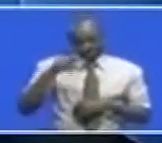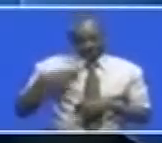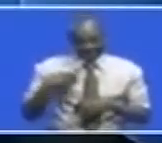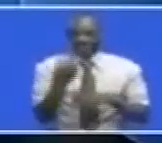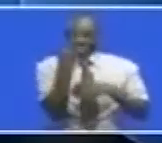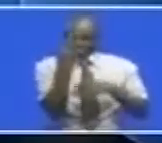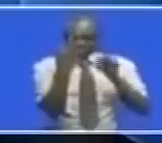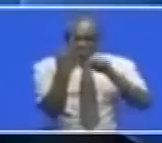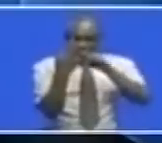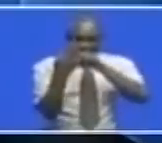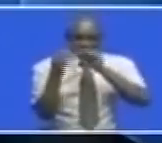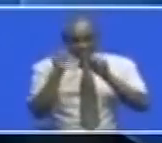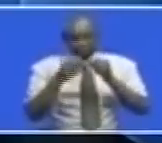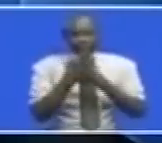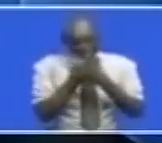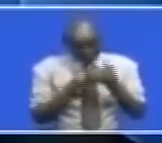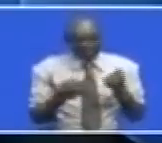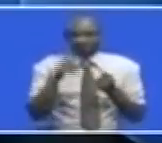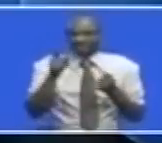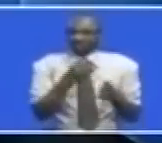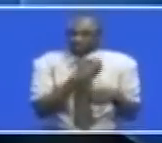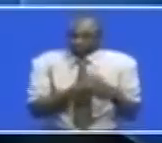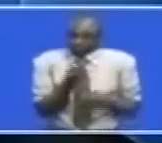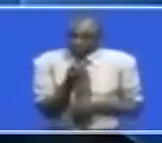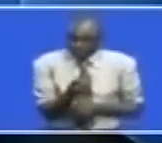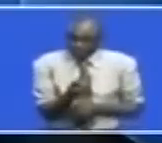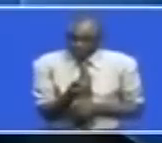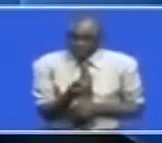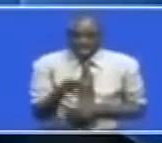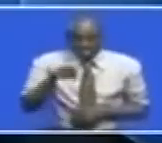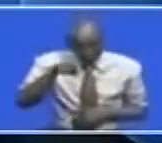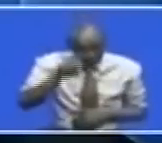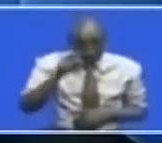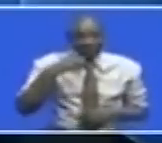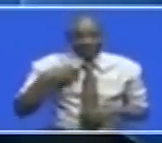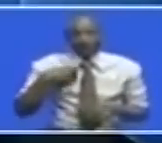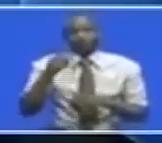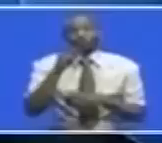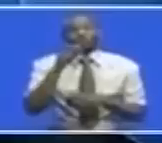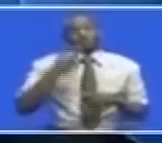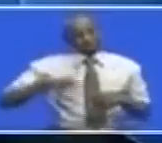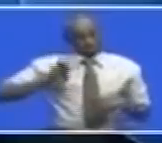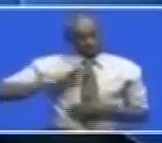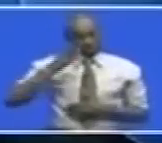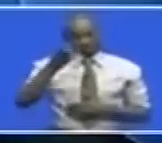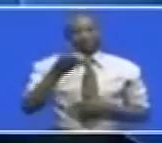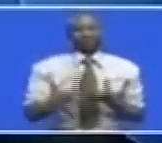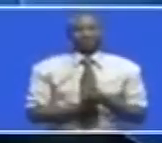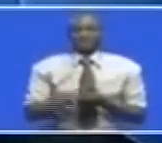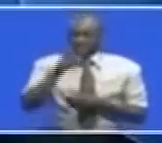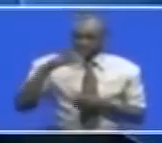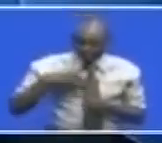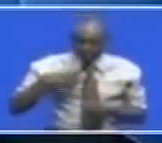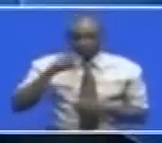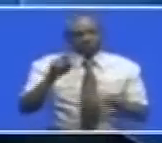Balala, hopes to recover from a nagging injury before the end of the year and eventually qualify for the Rio Olympics. African triathletes were this